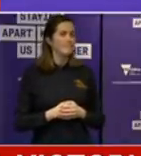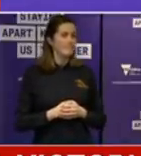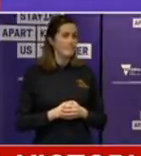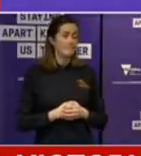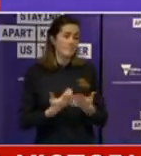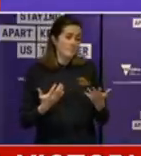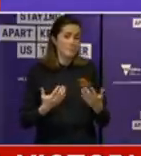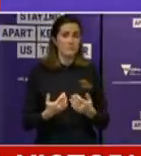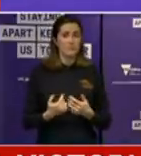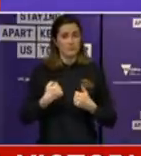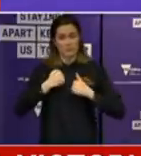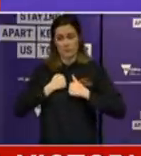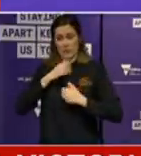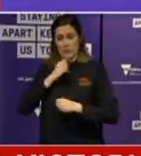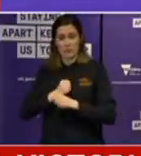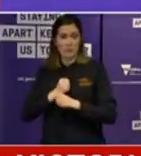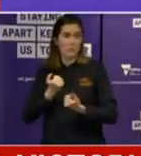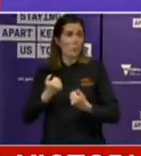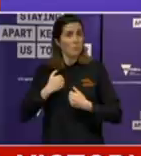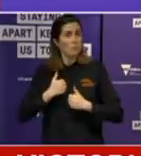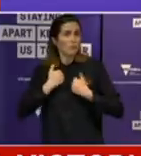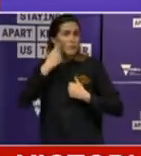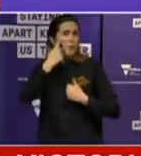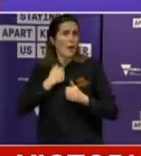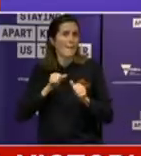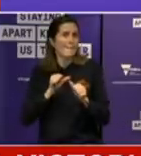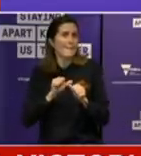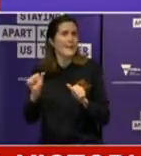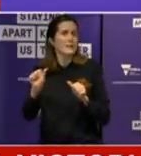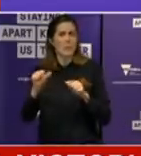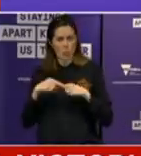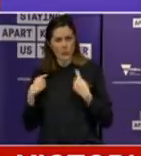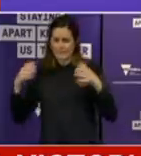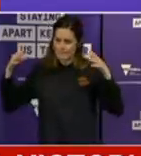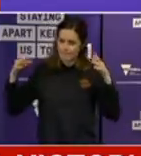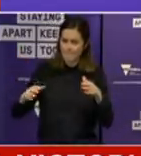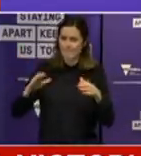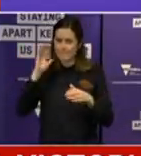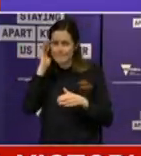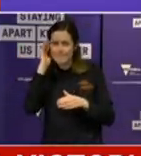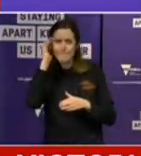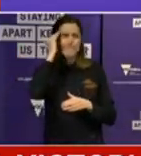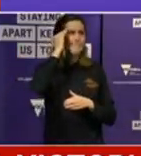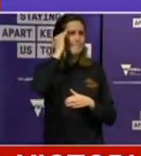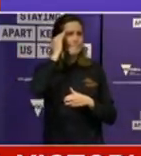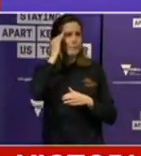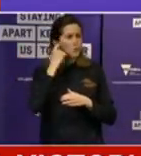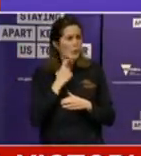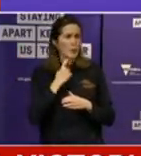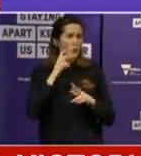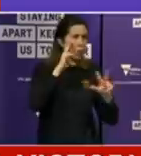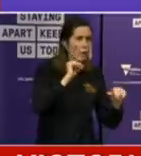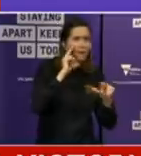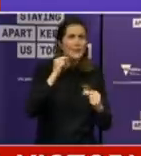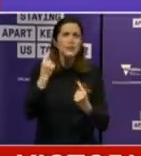best and our strongest as a state when we come together, when we look out for each other. I